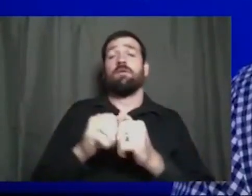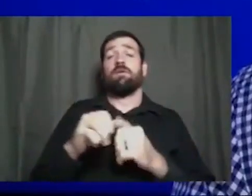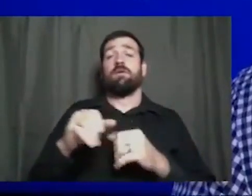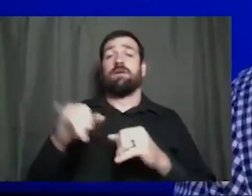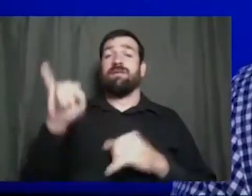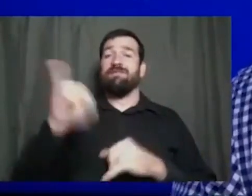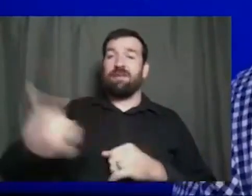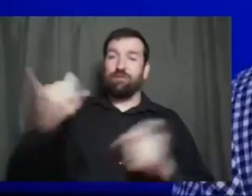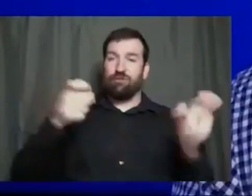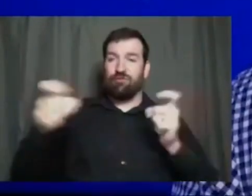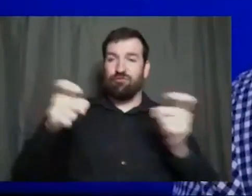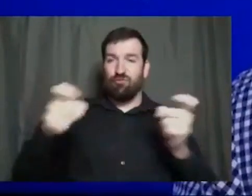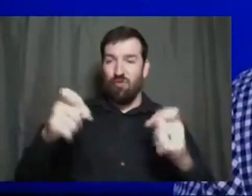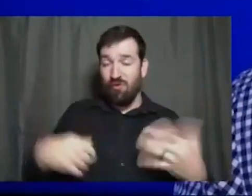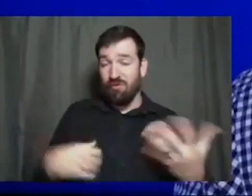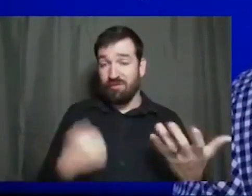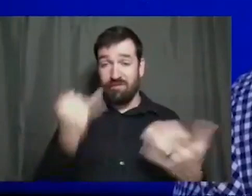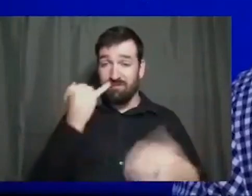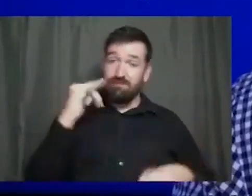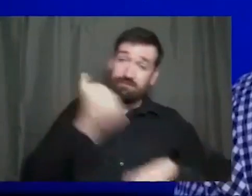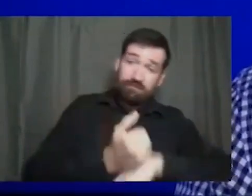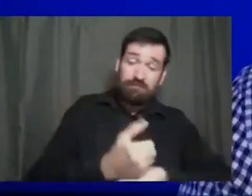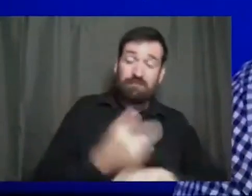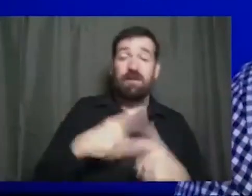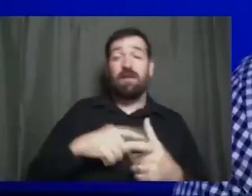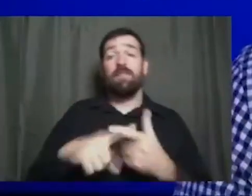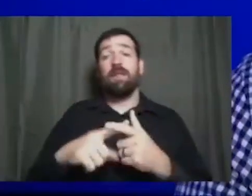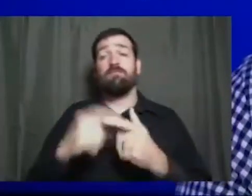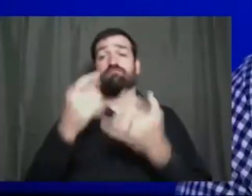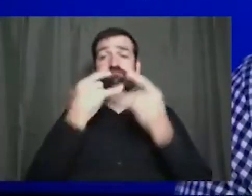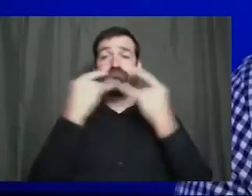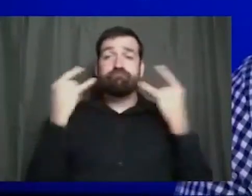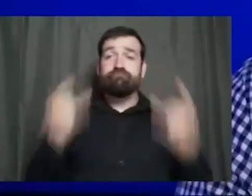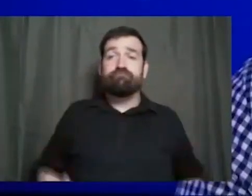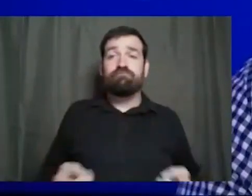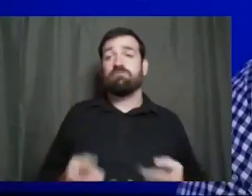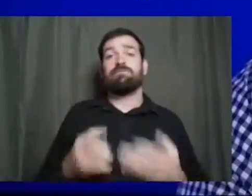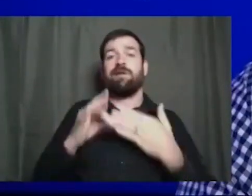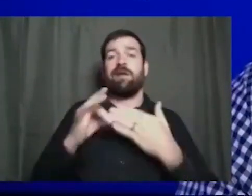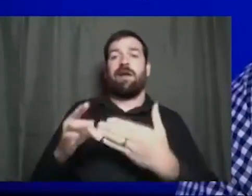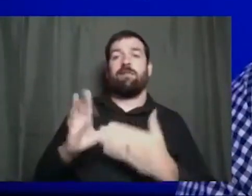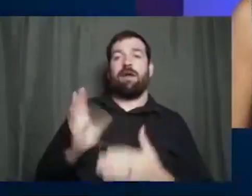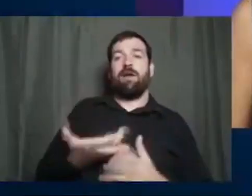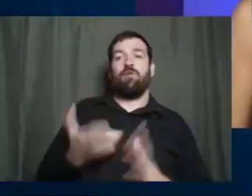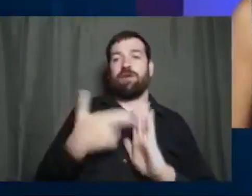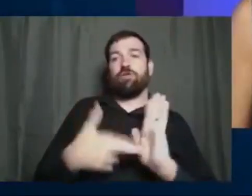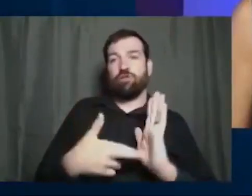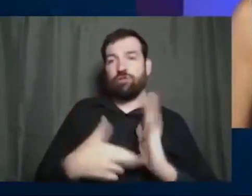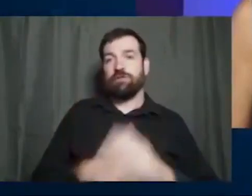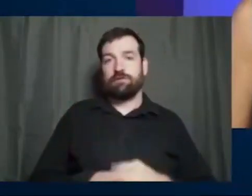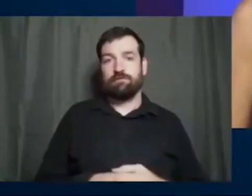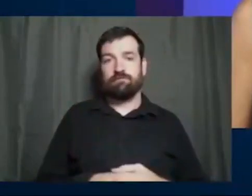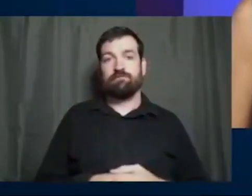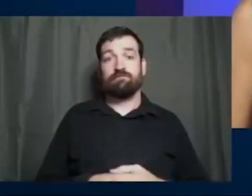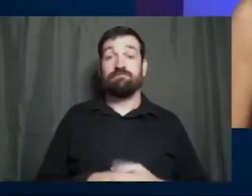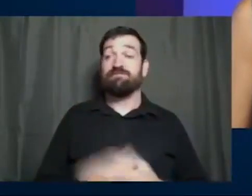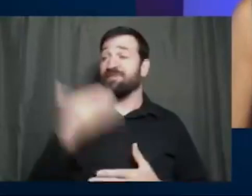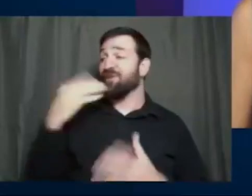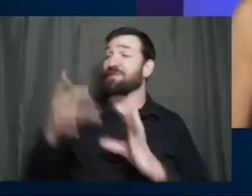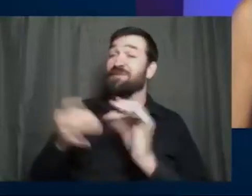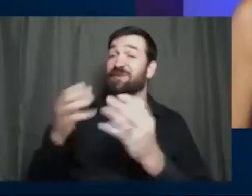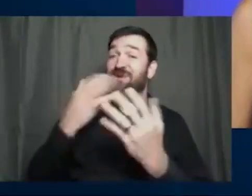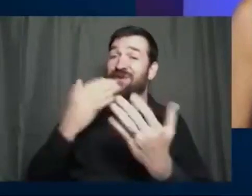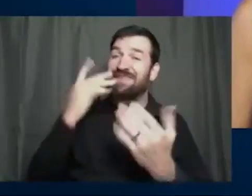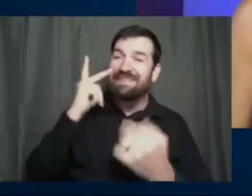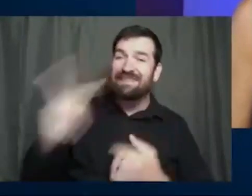place if we need to, and then taking them off as we feel comfortable and we're guided by our regulations. Great message. Good to see your face today, Lance. Glad